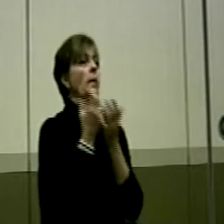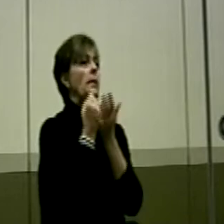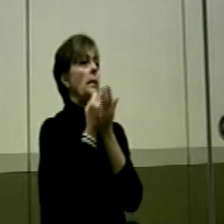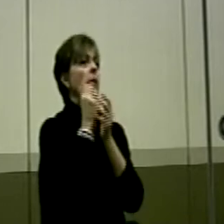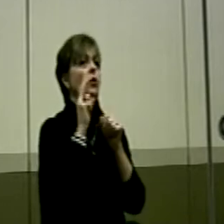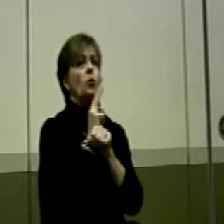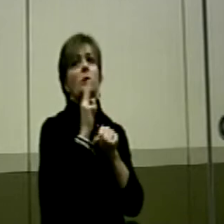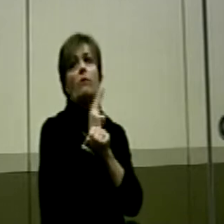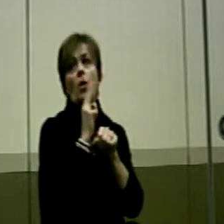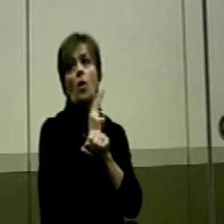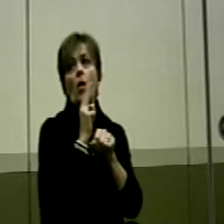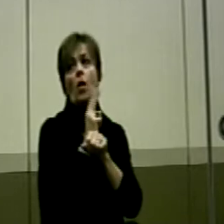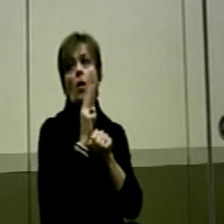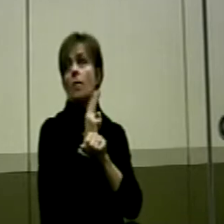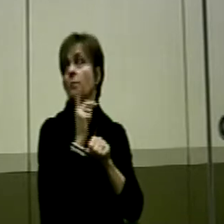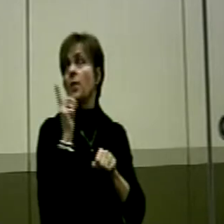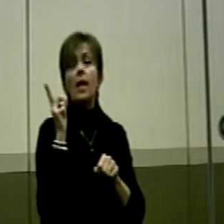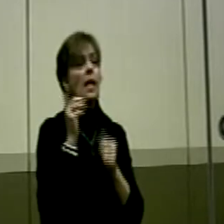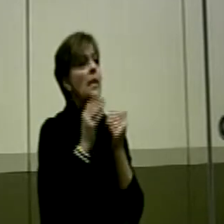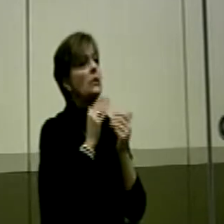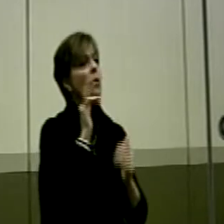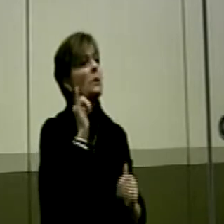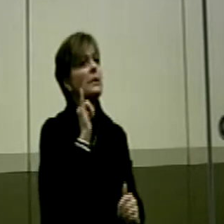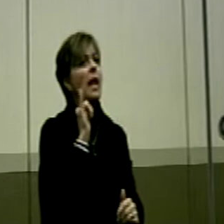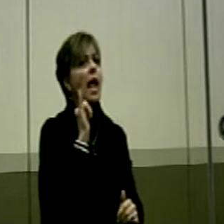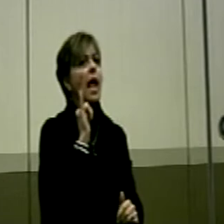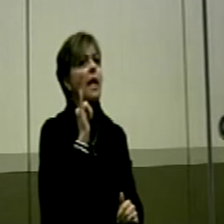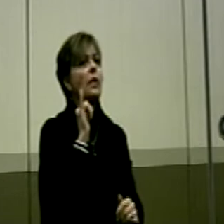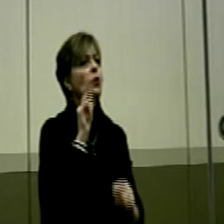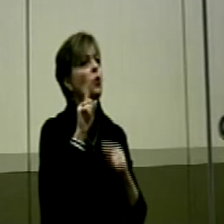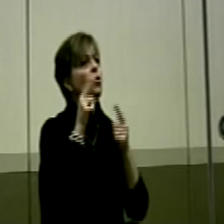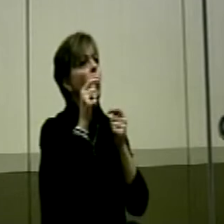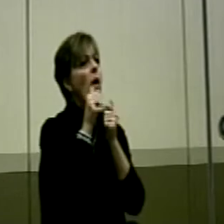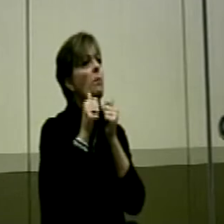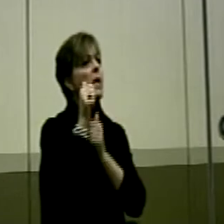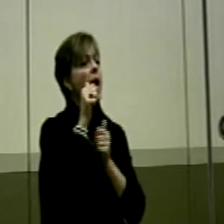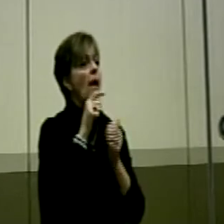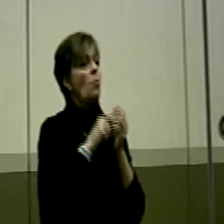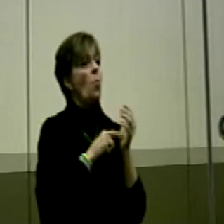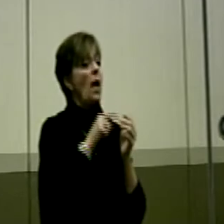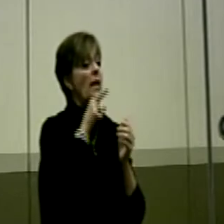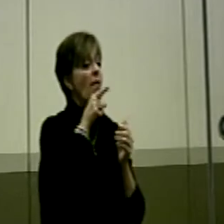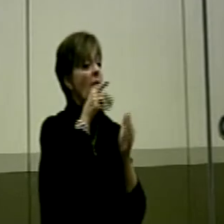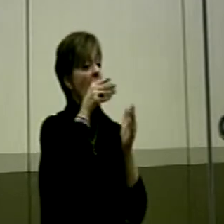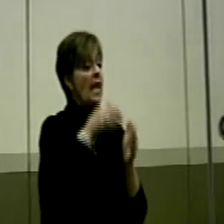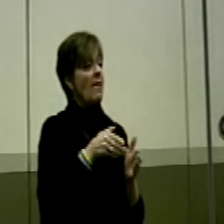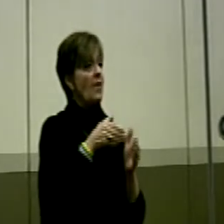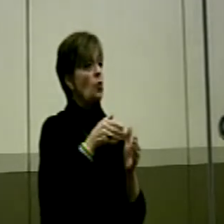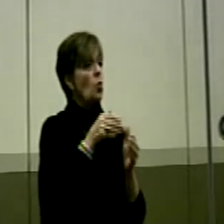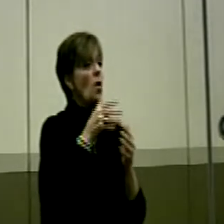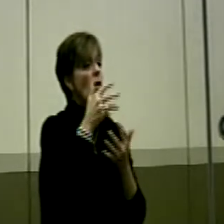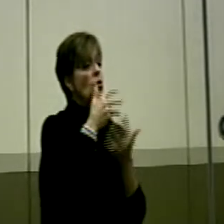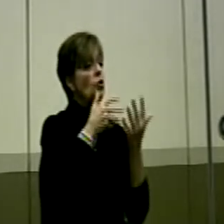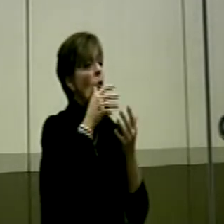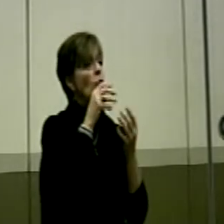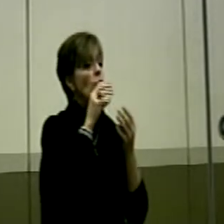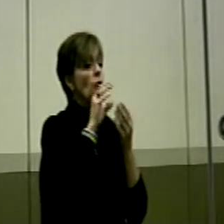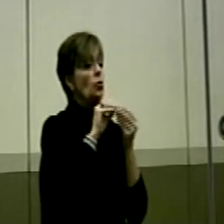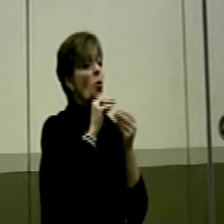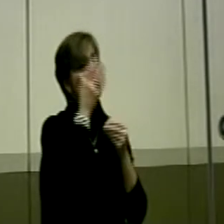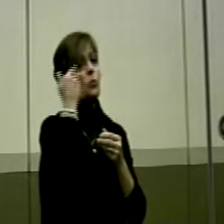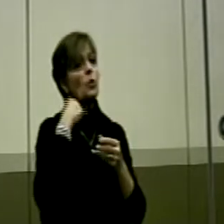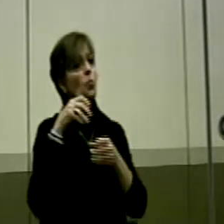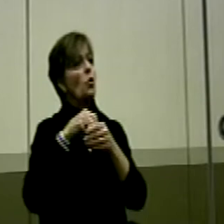and this rule, but then also they could include in that, that we practice it. My teacher shows me, my classmates help